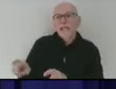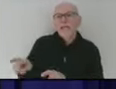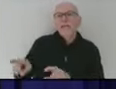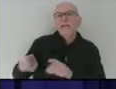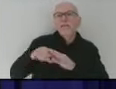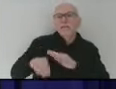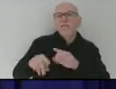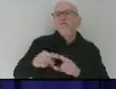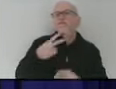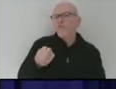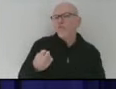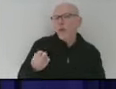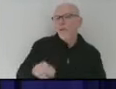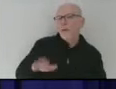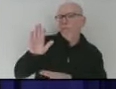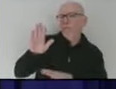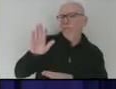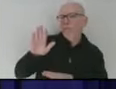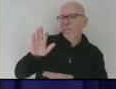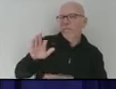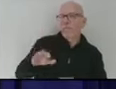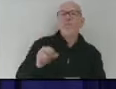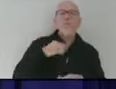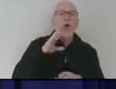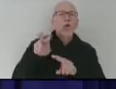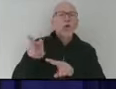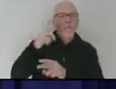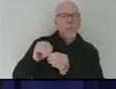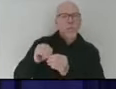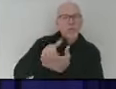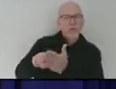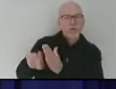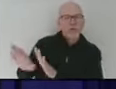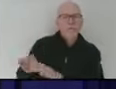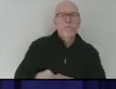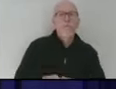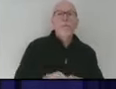we will be watching for additional research. We also don't know how long